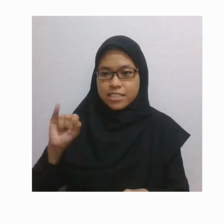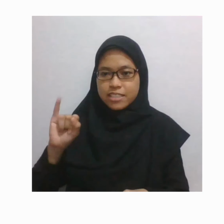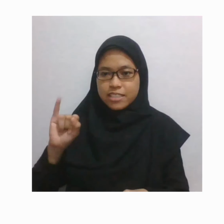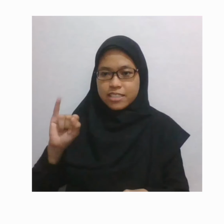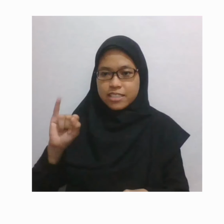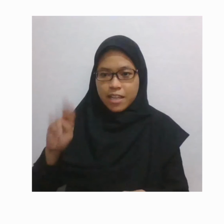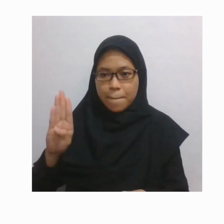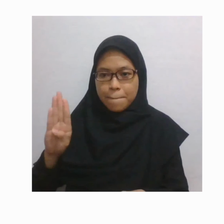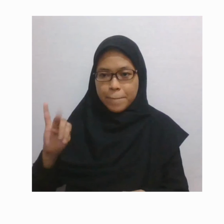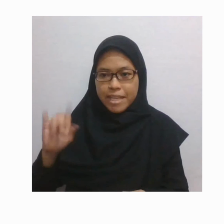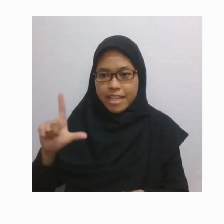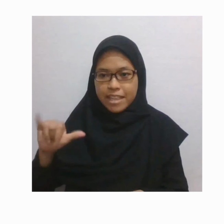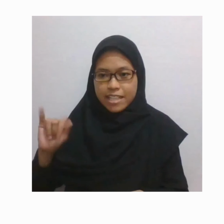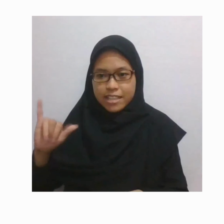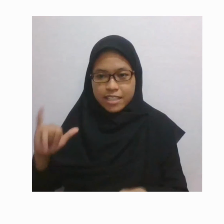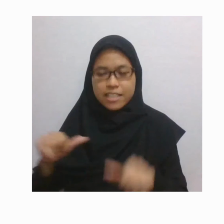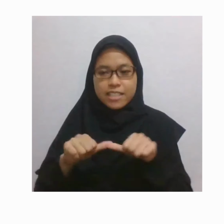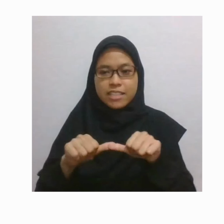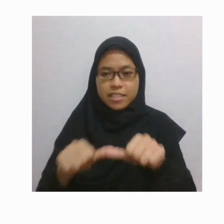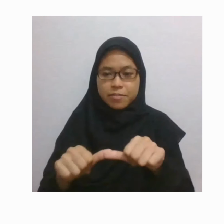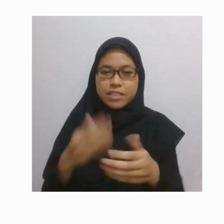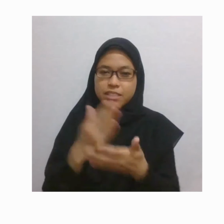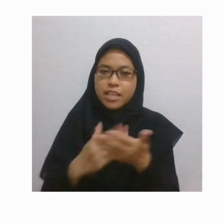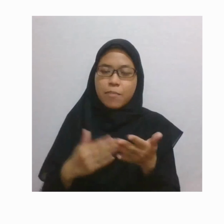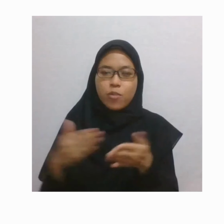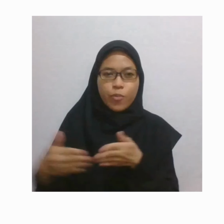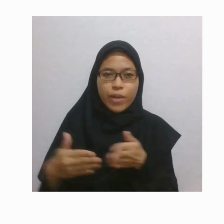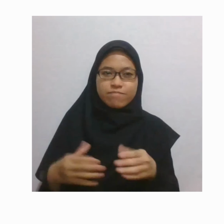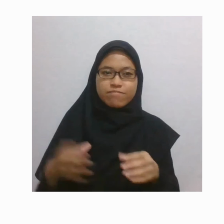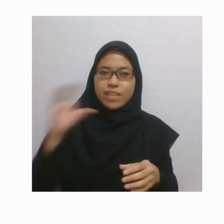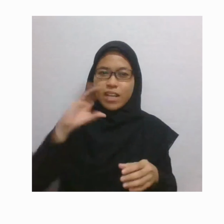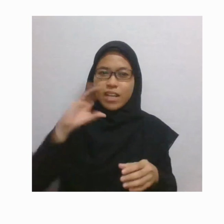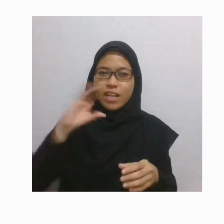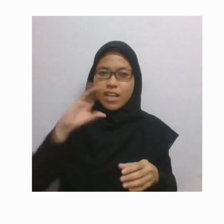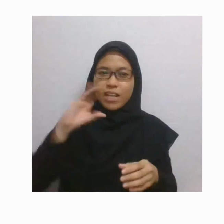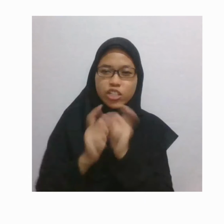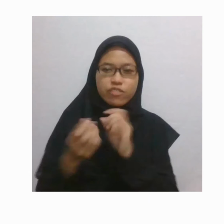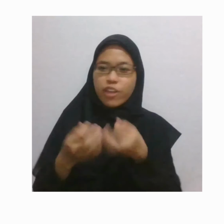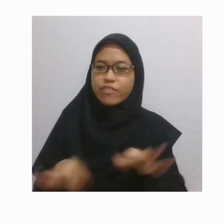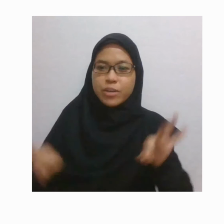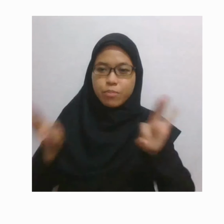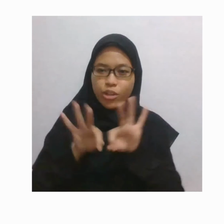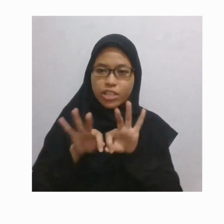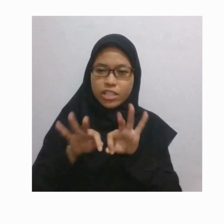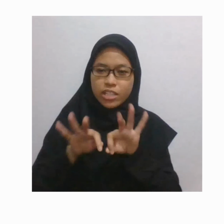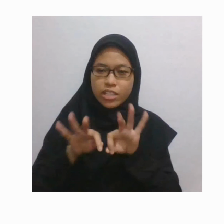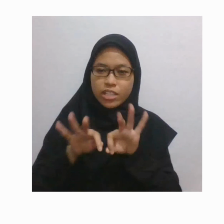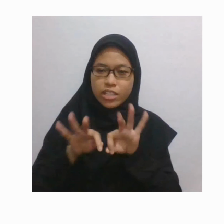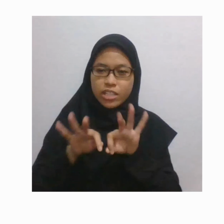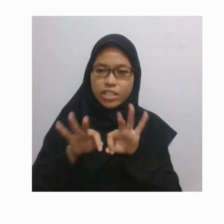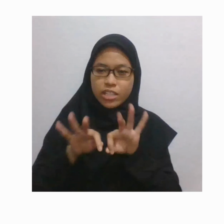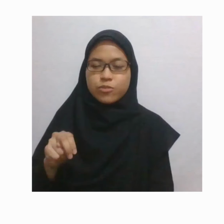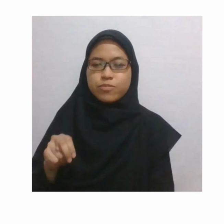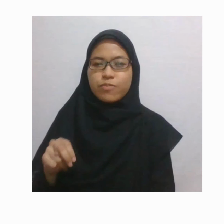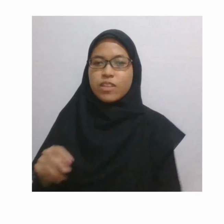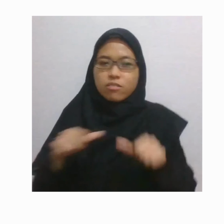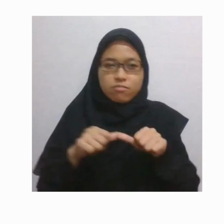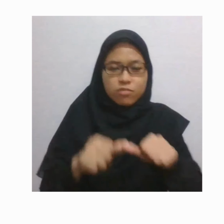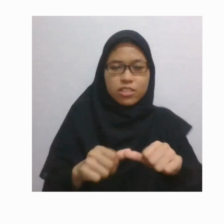Climate change is an issue that Singapore agrees is really important, on which we have to mobilise the diversity